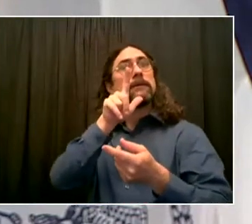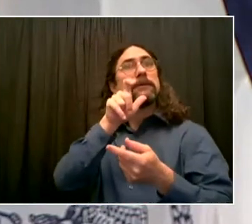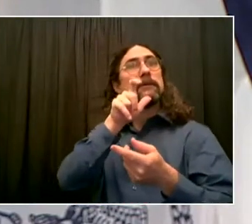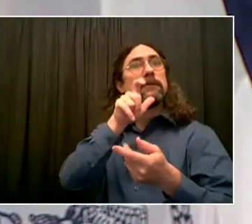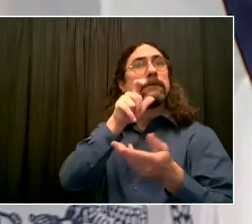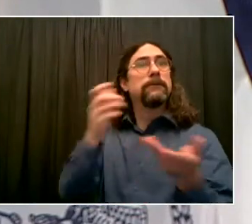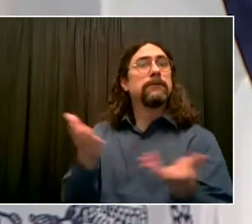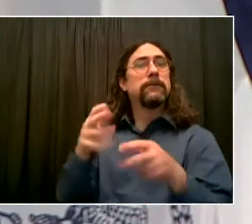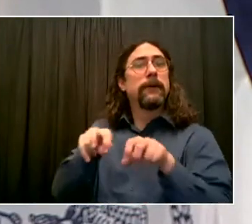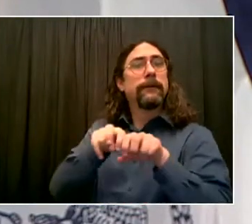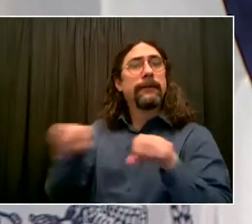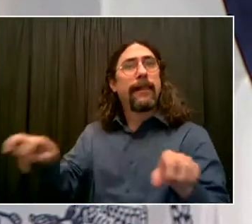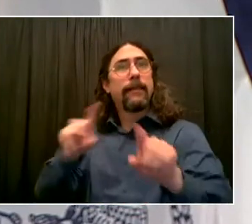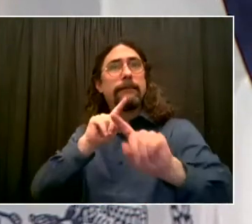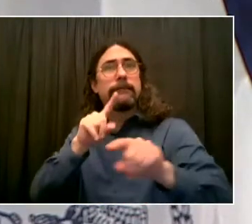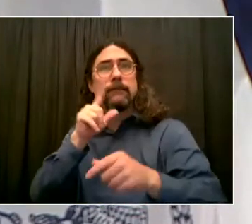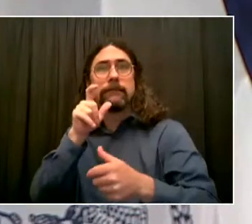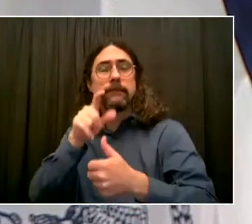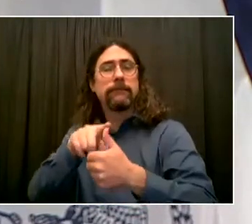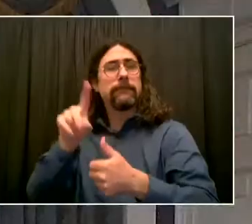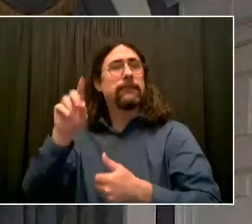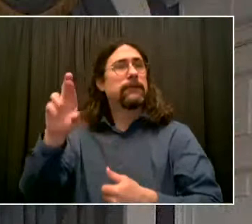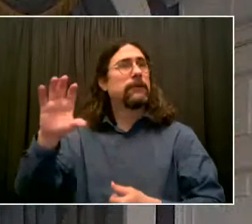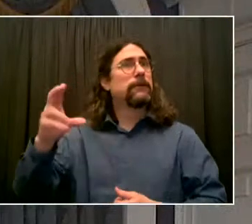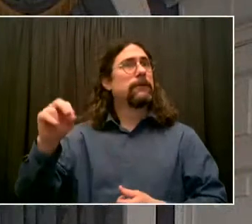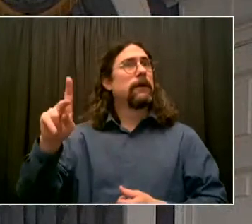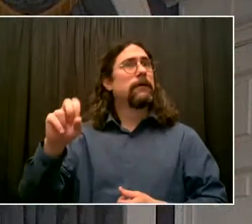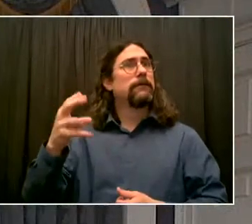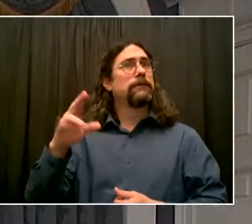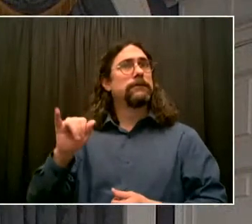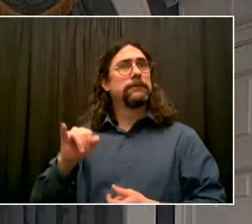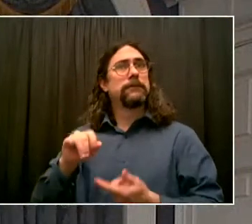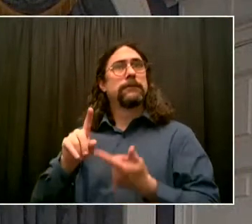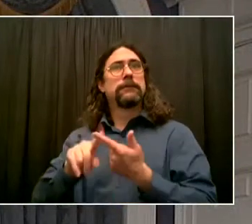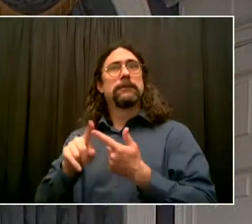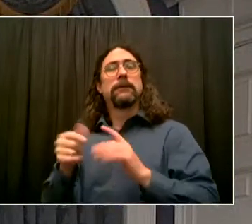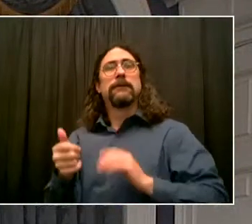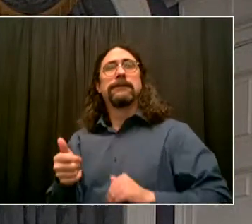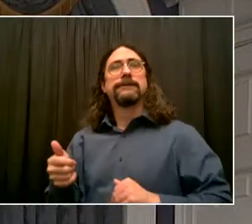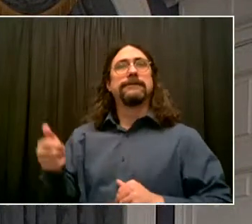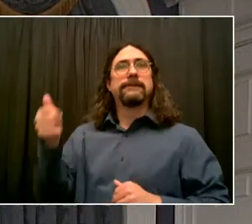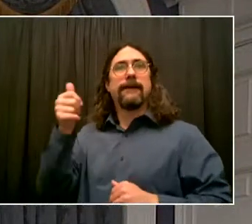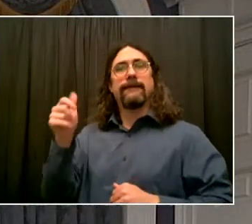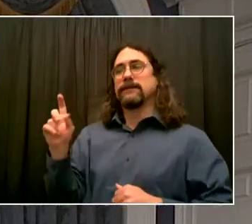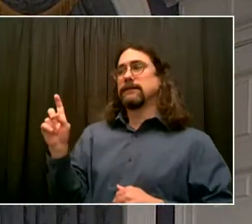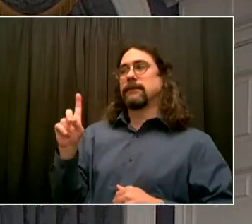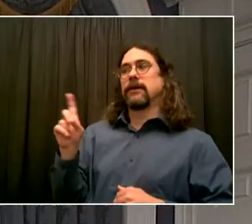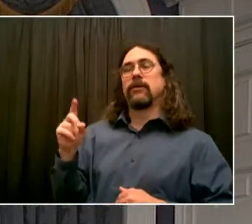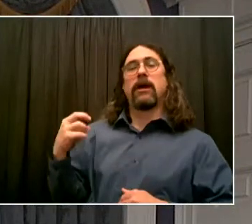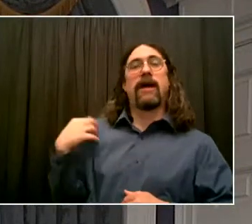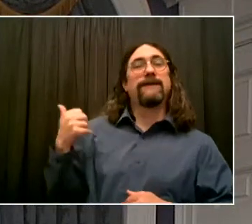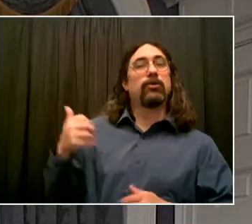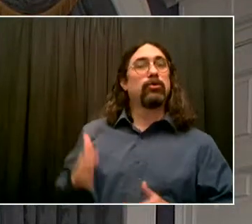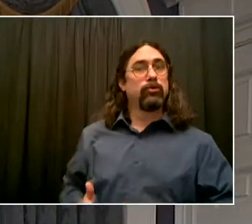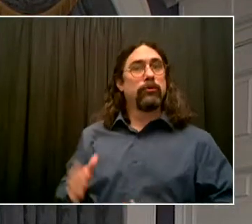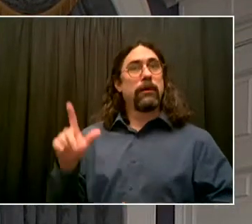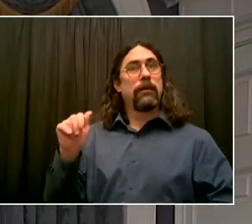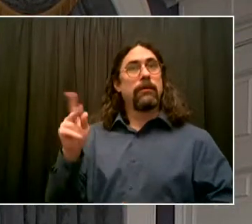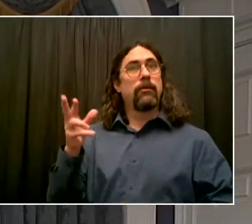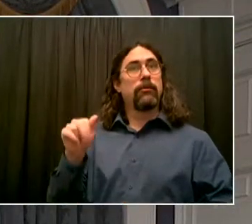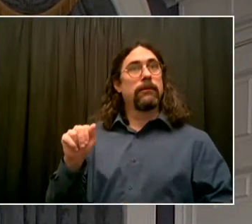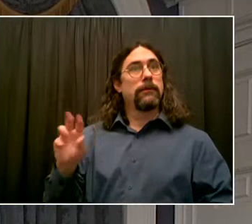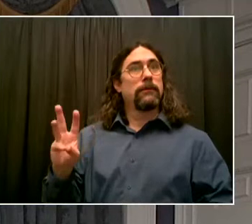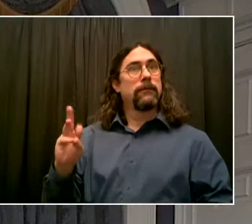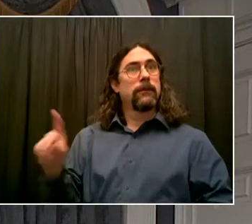Dr. Choksi, by Chief Democracy Officer Laura Wood, by Thrive NYC Director Susan Herman, by Dr. Katz, by Acting